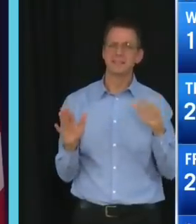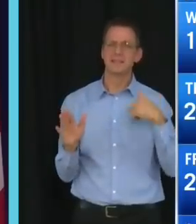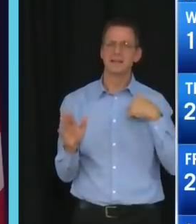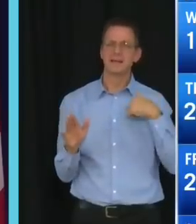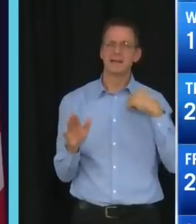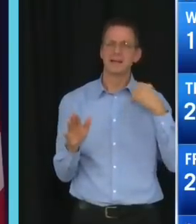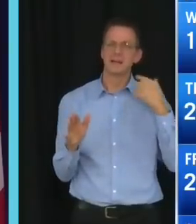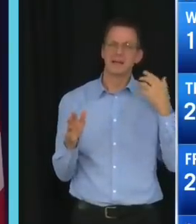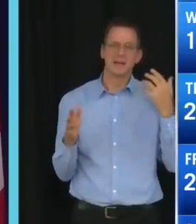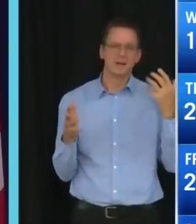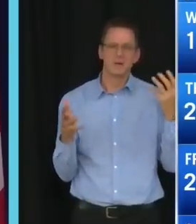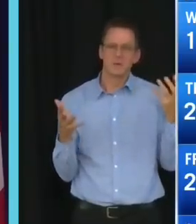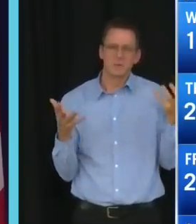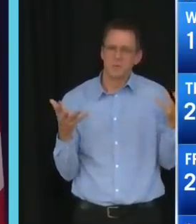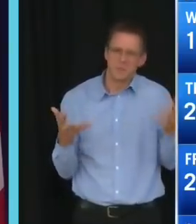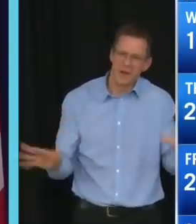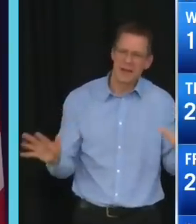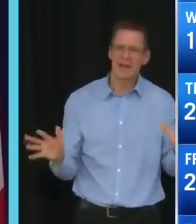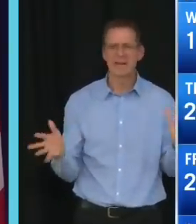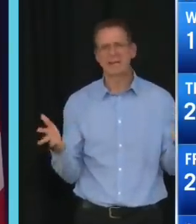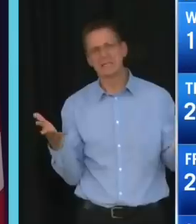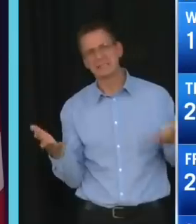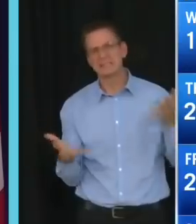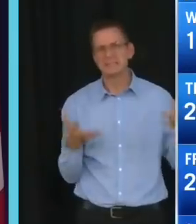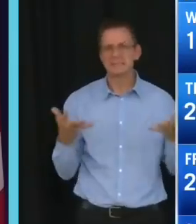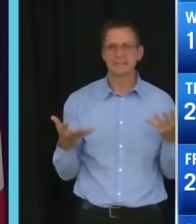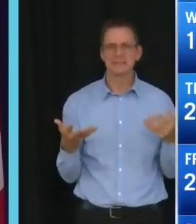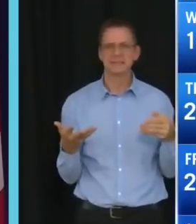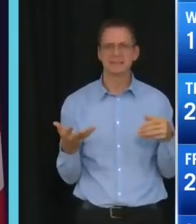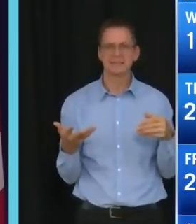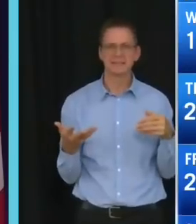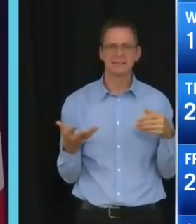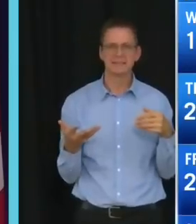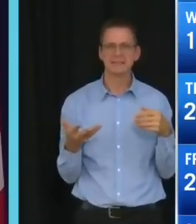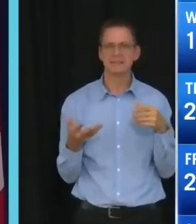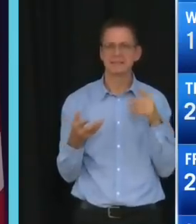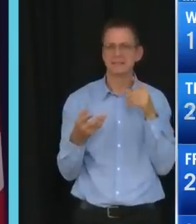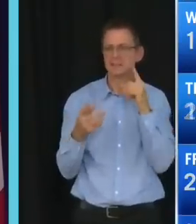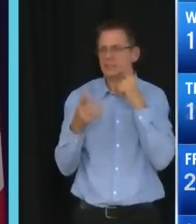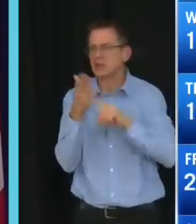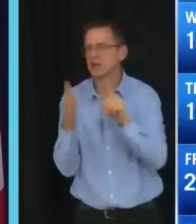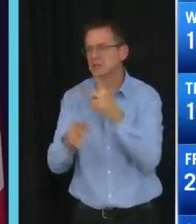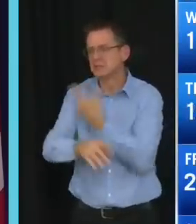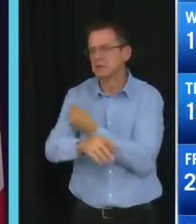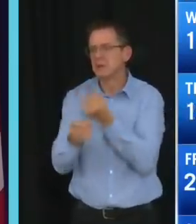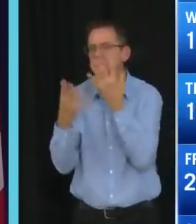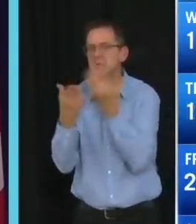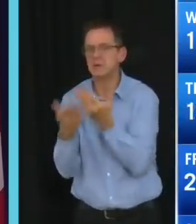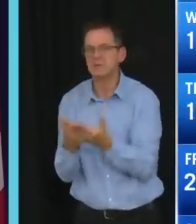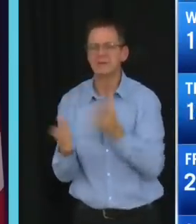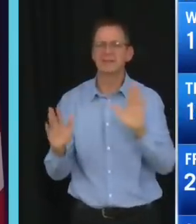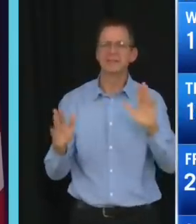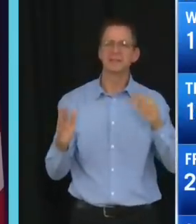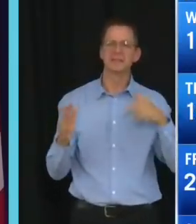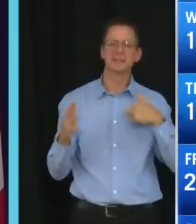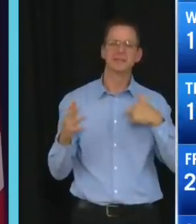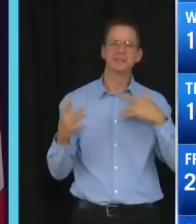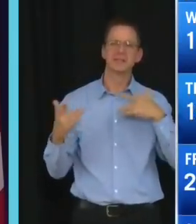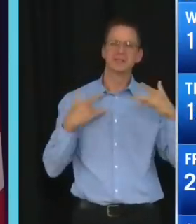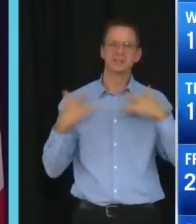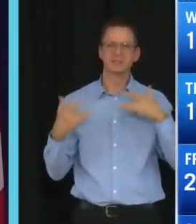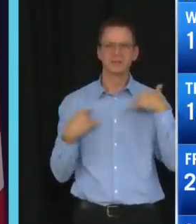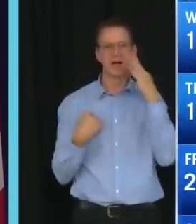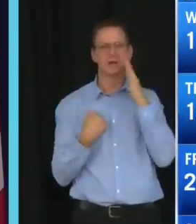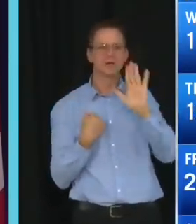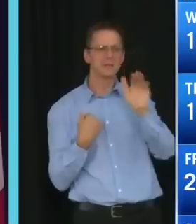concerns I had around privacy rights. But the government's first obligation must be to avoid large numbers of preventable